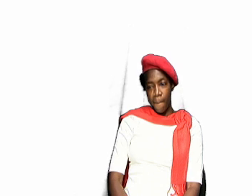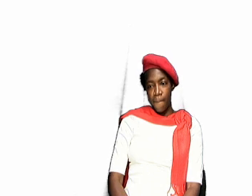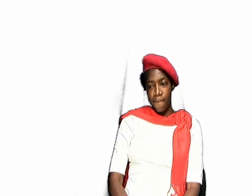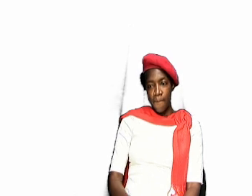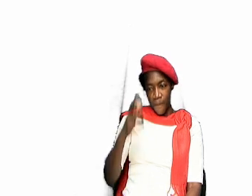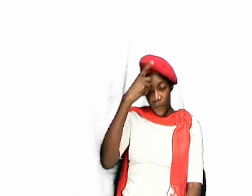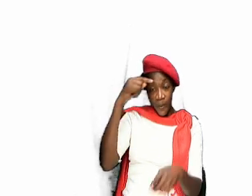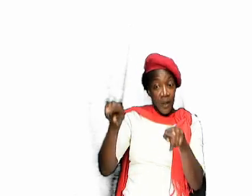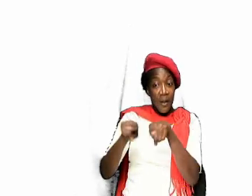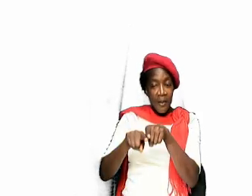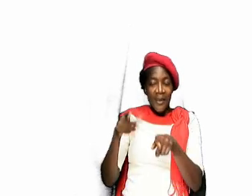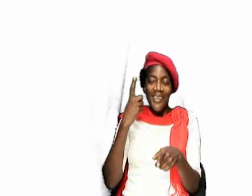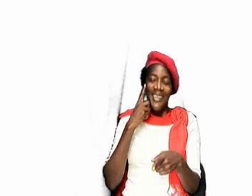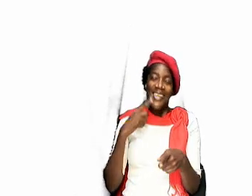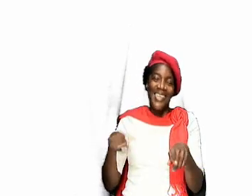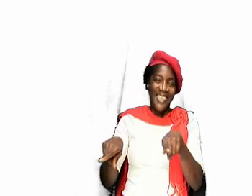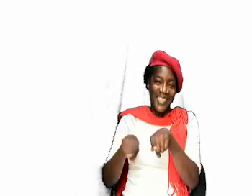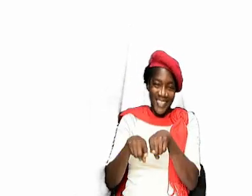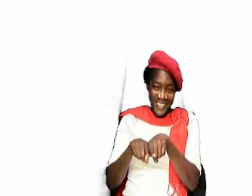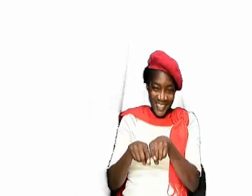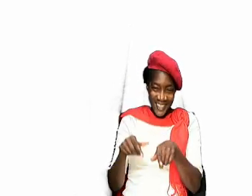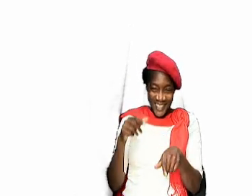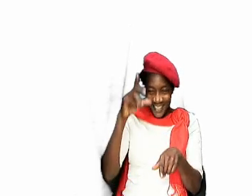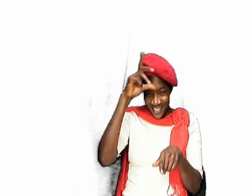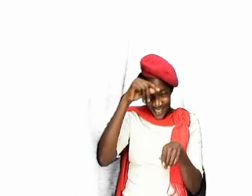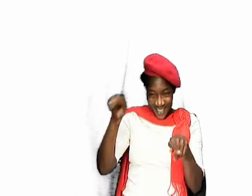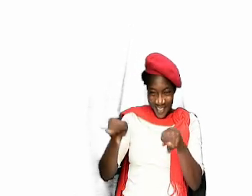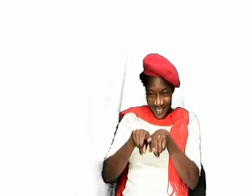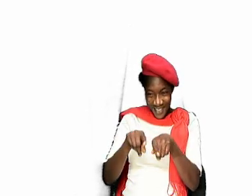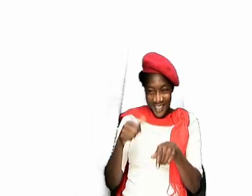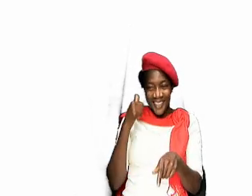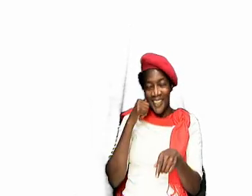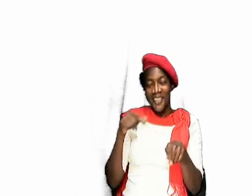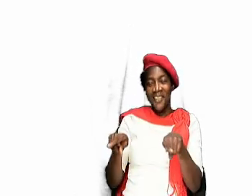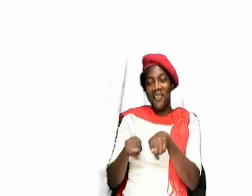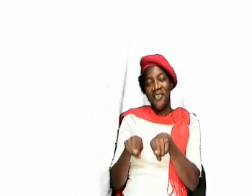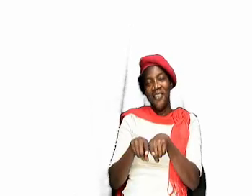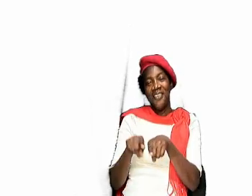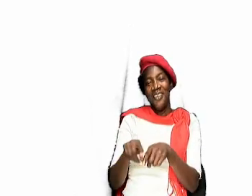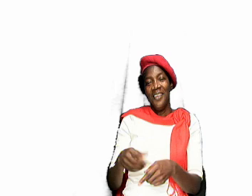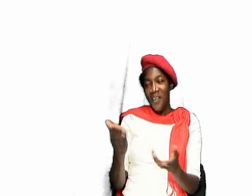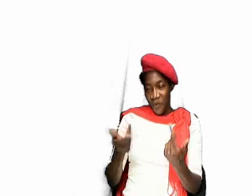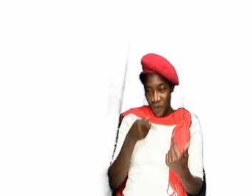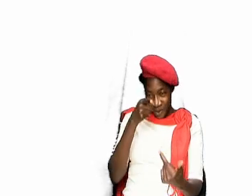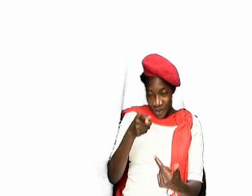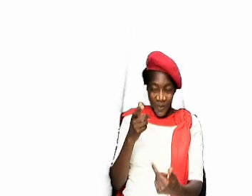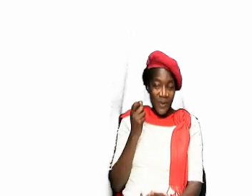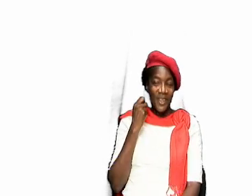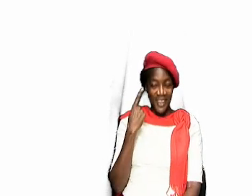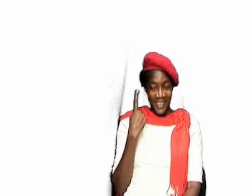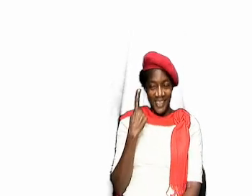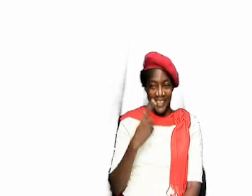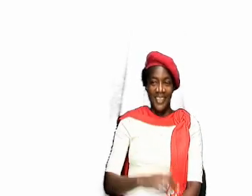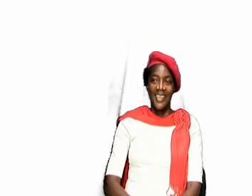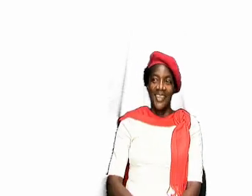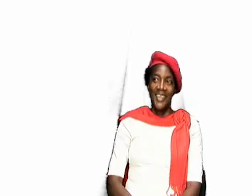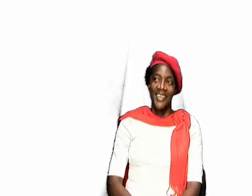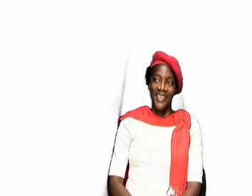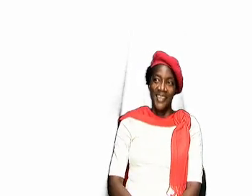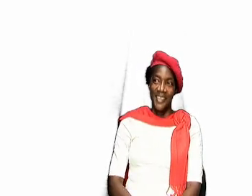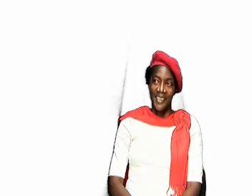Brethren, I want us to understand. I want us to understand